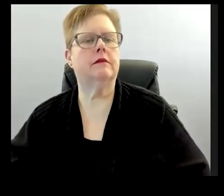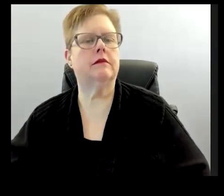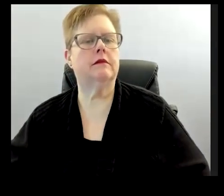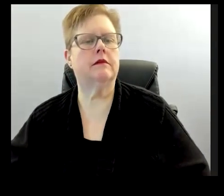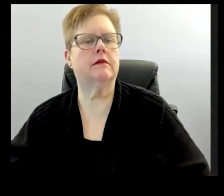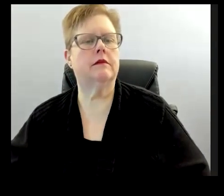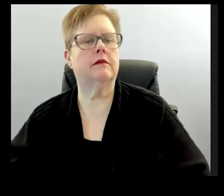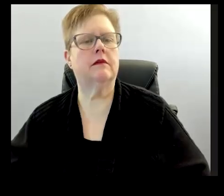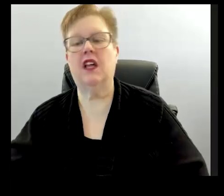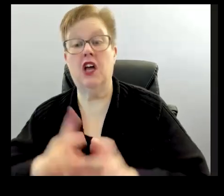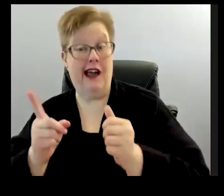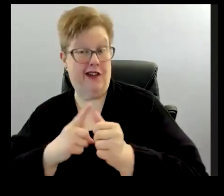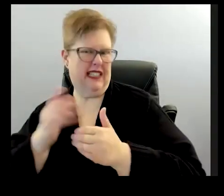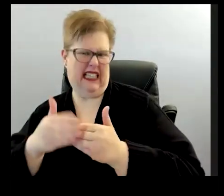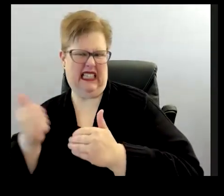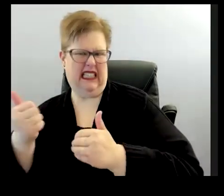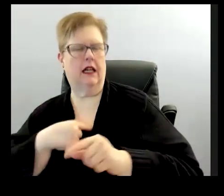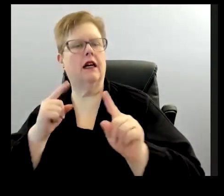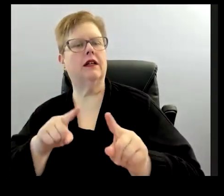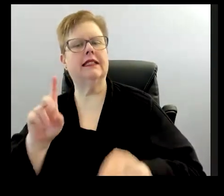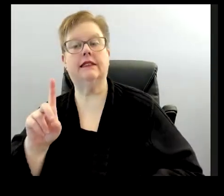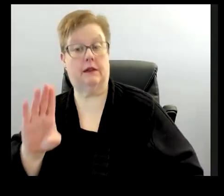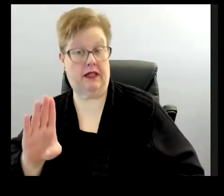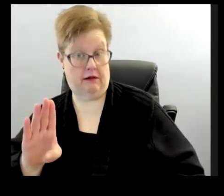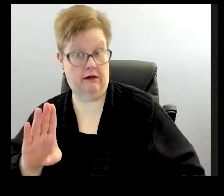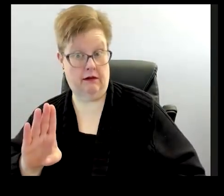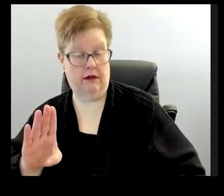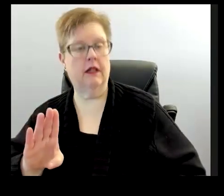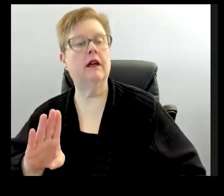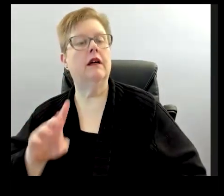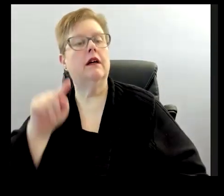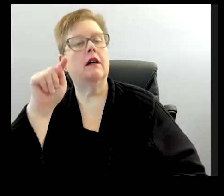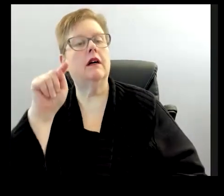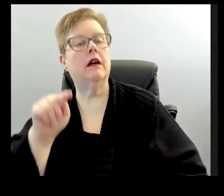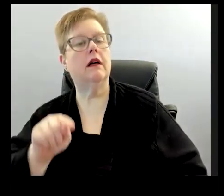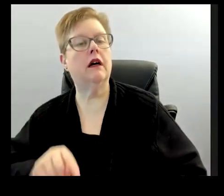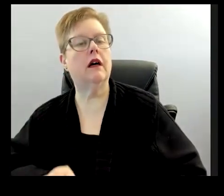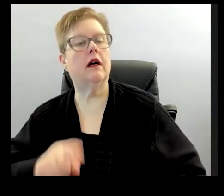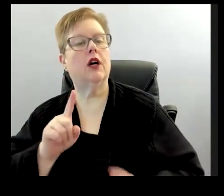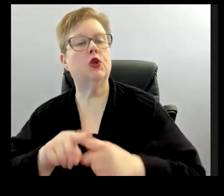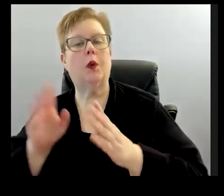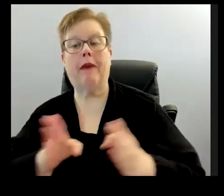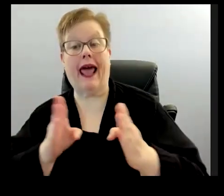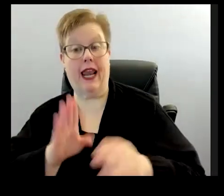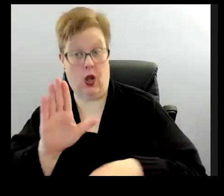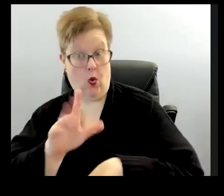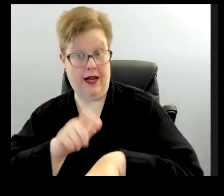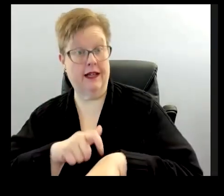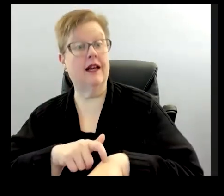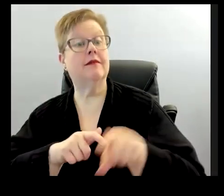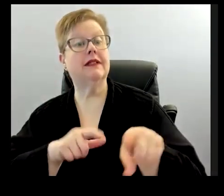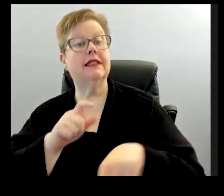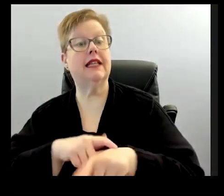the first way and the easiest, you can see I just went to the discussion board, scrolled down to planning your time, and there's the